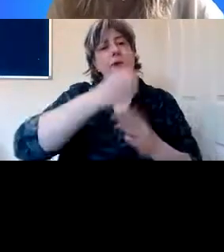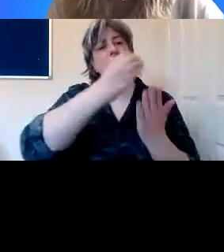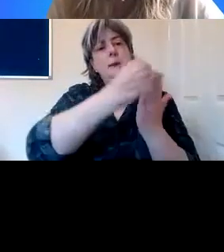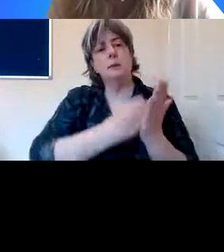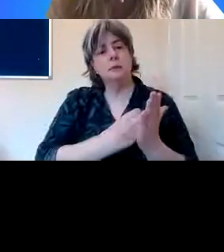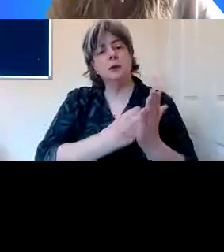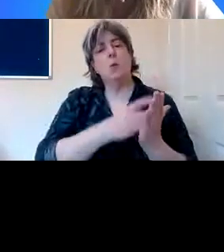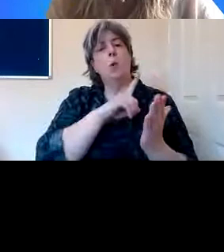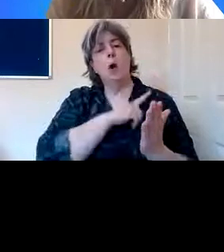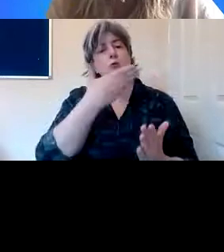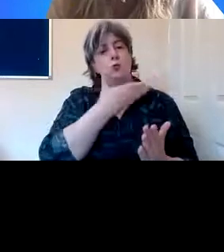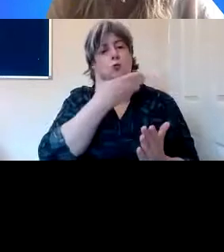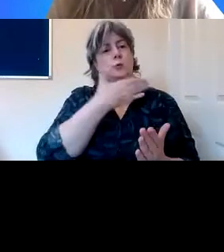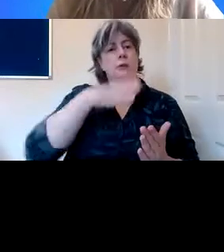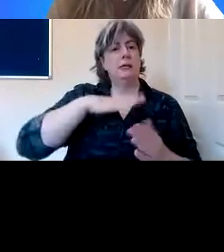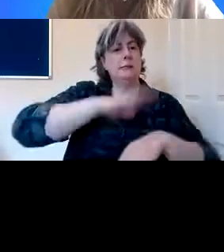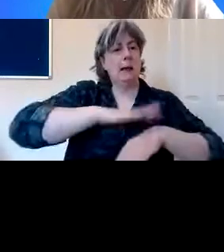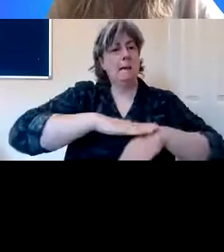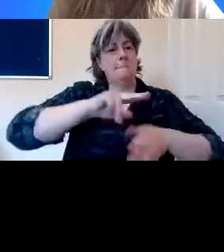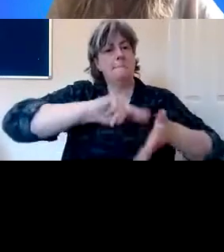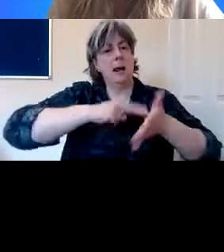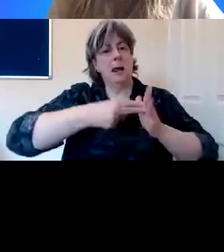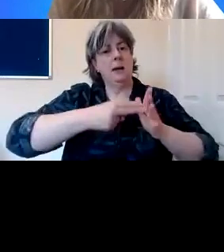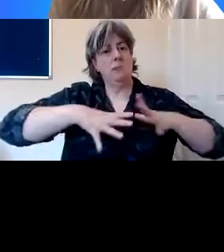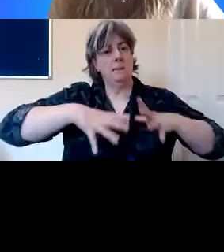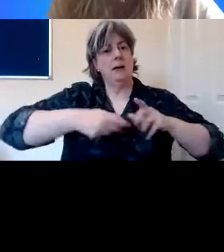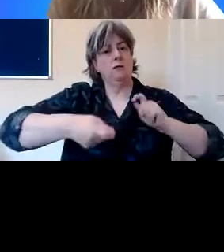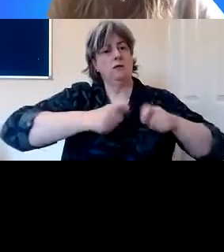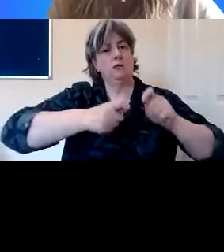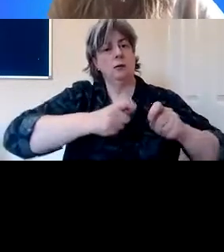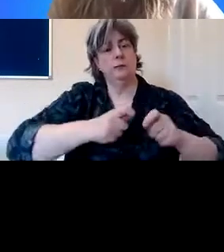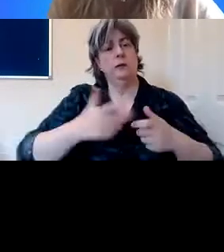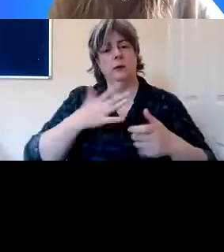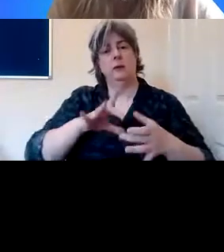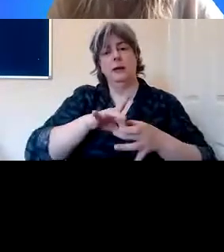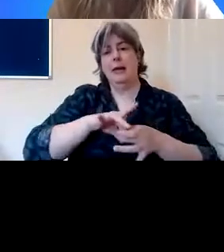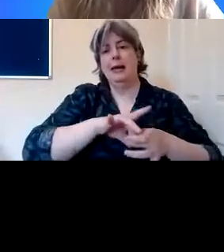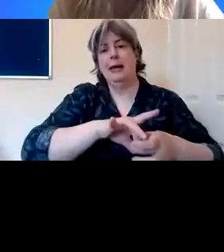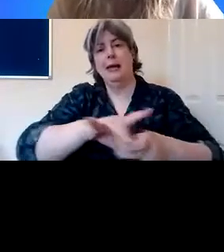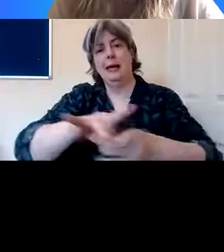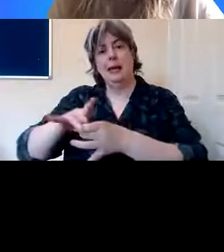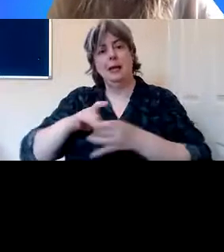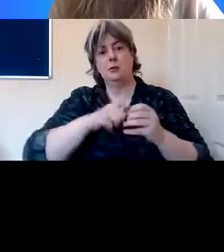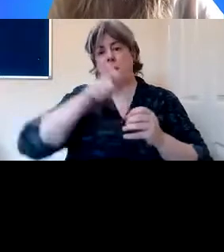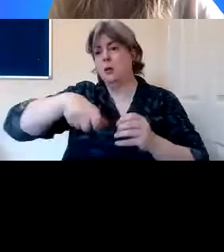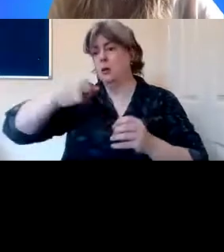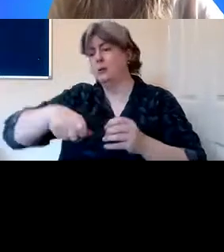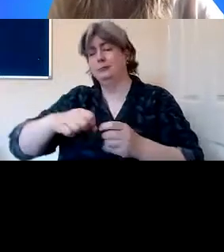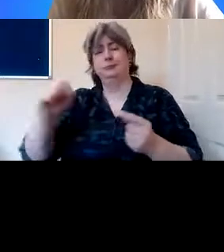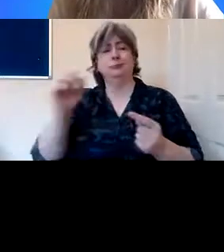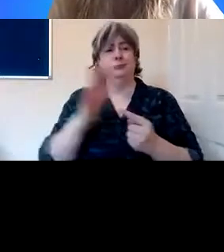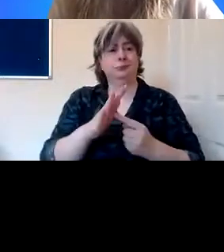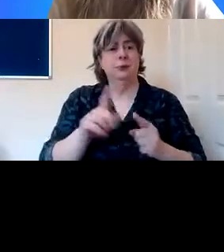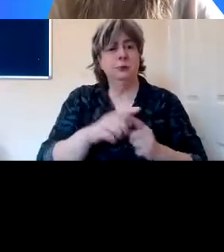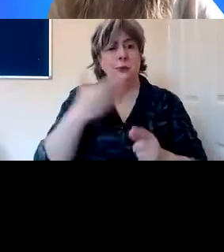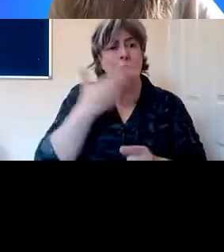they need to plan and prepare for the change, to engage with our pupils, very important, and our school communities in our